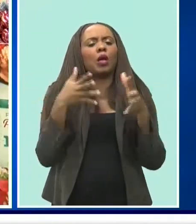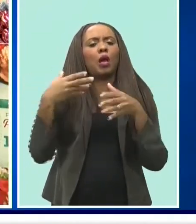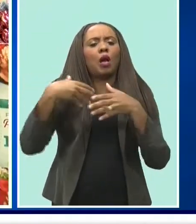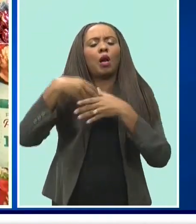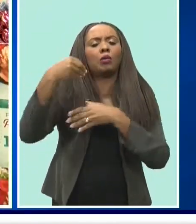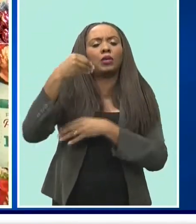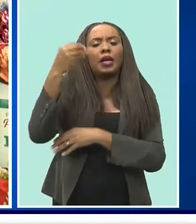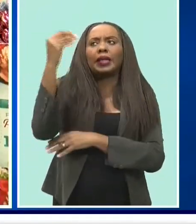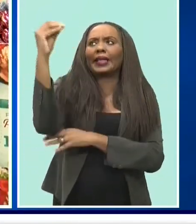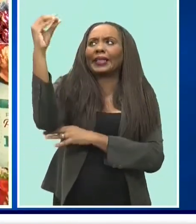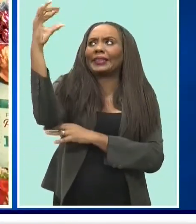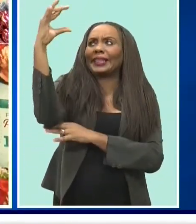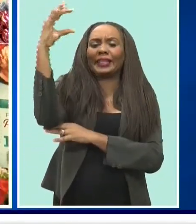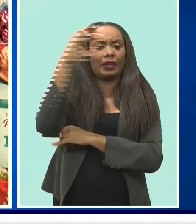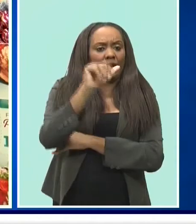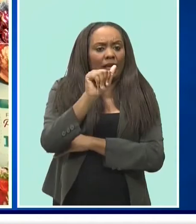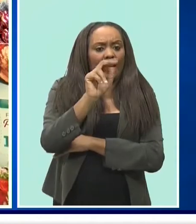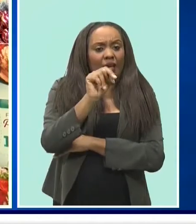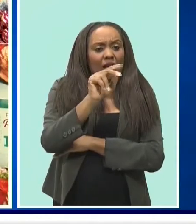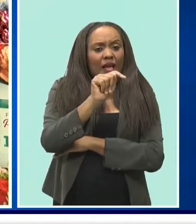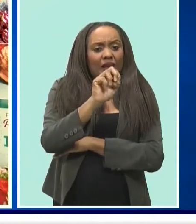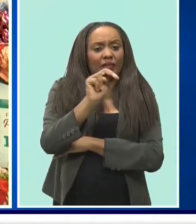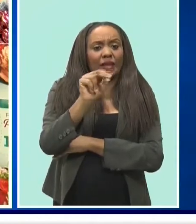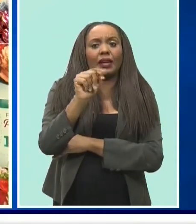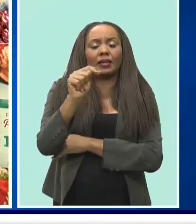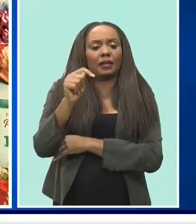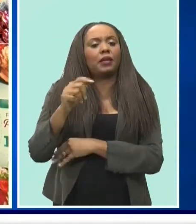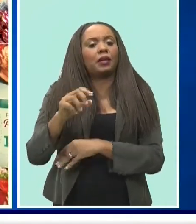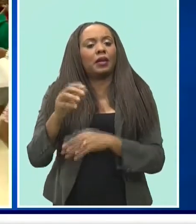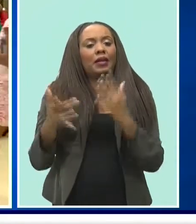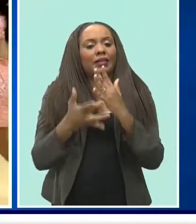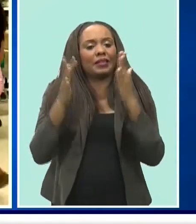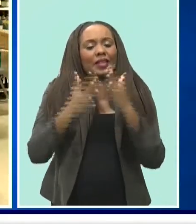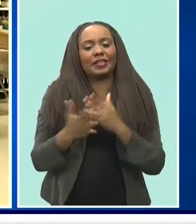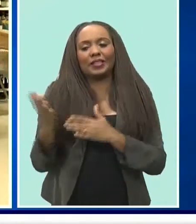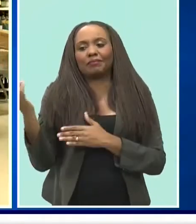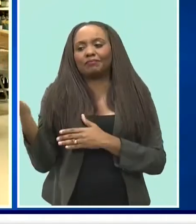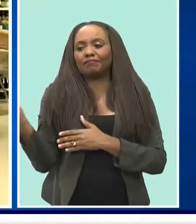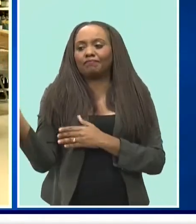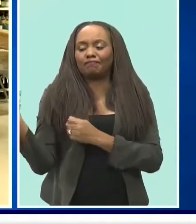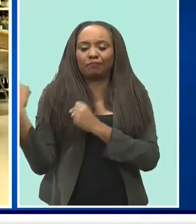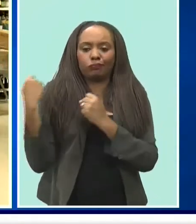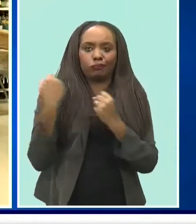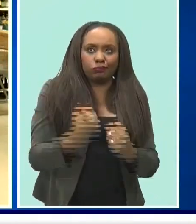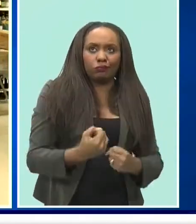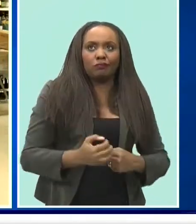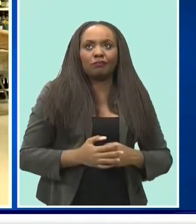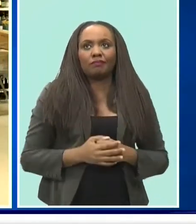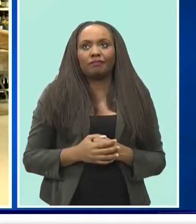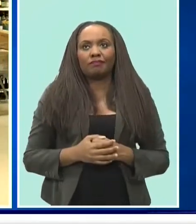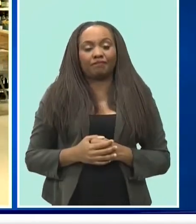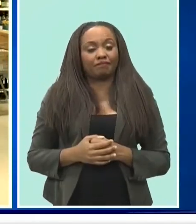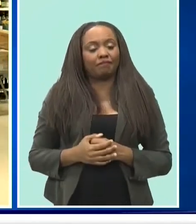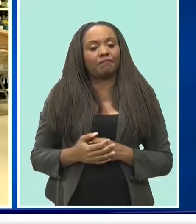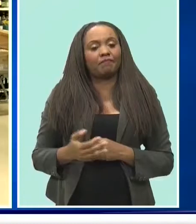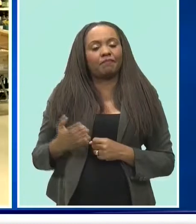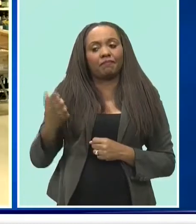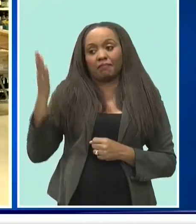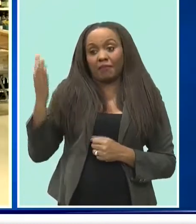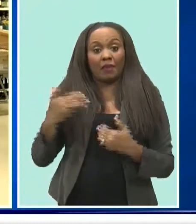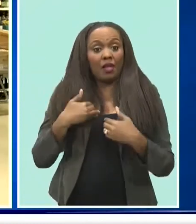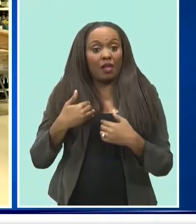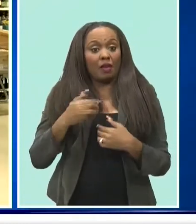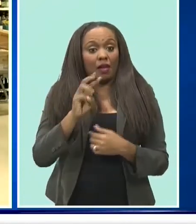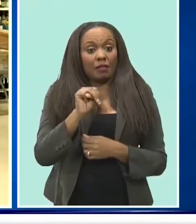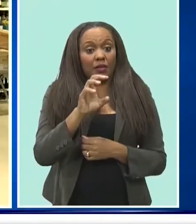that the technician will normally come within 2 days, and I'm back up and running again. I've had multi-choice TV now for 17 years,